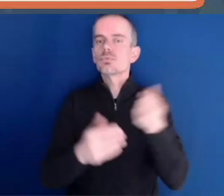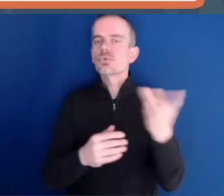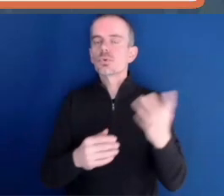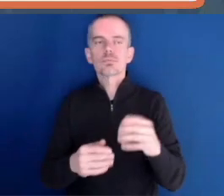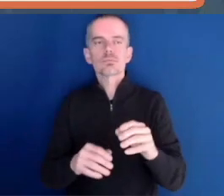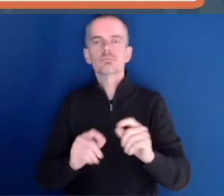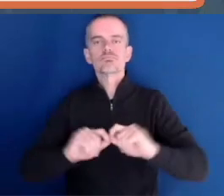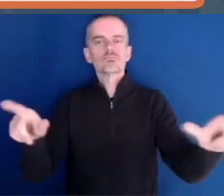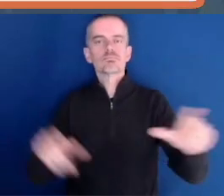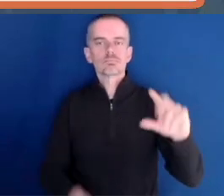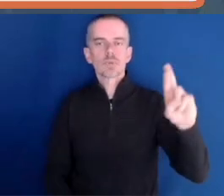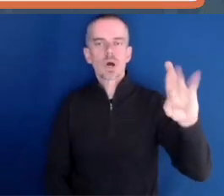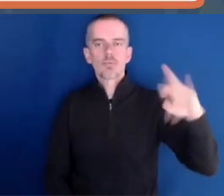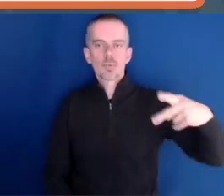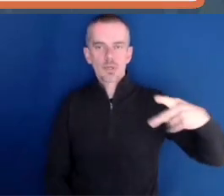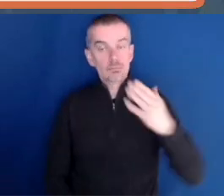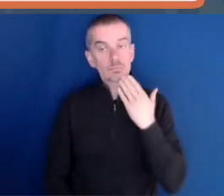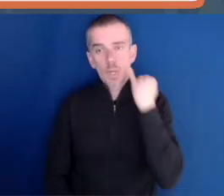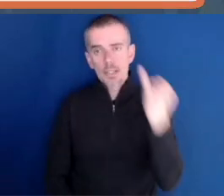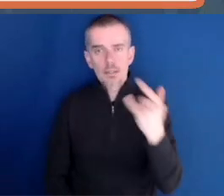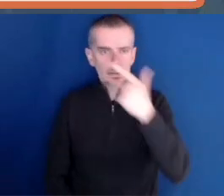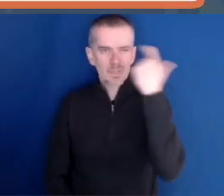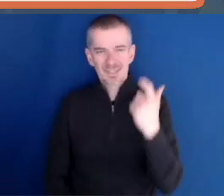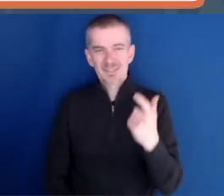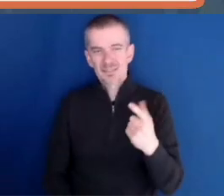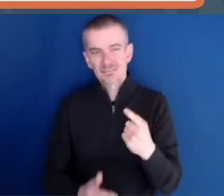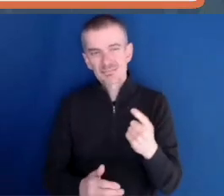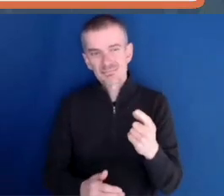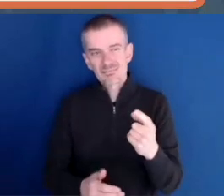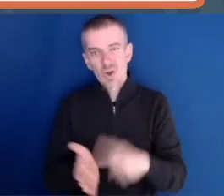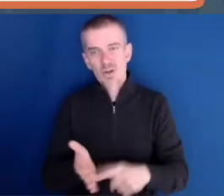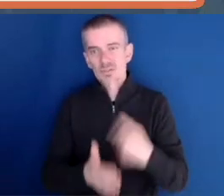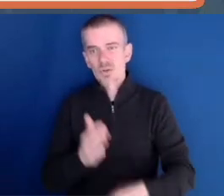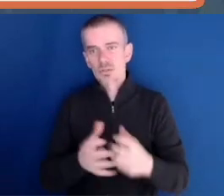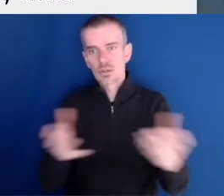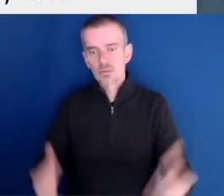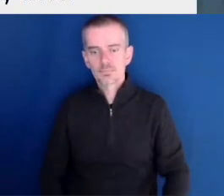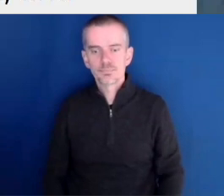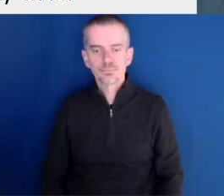proposal would be a good idea because they are pretty costly.